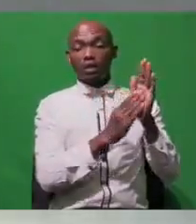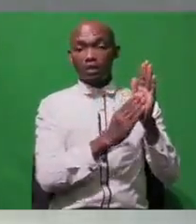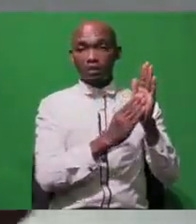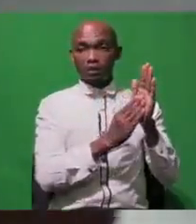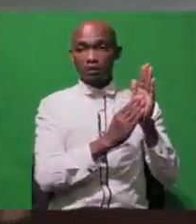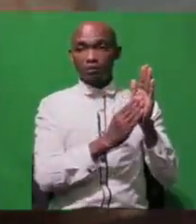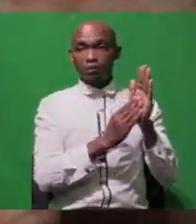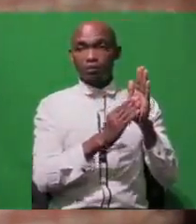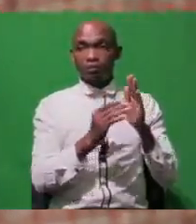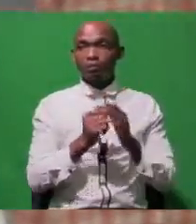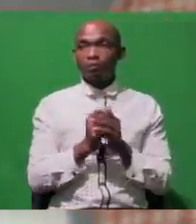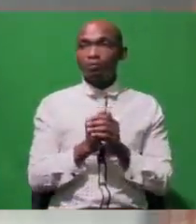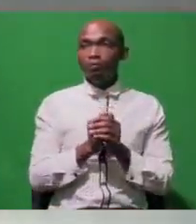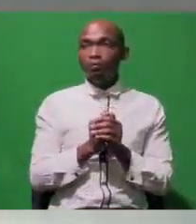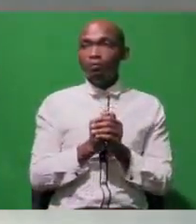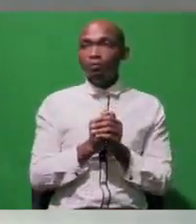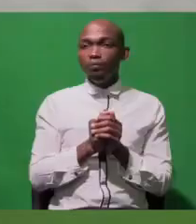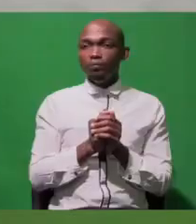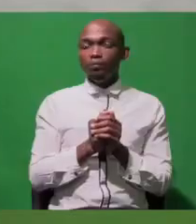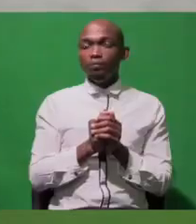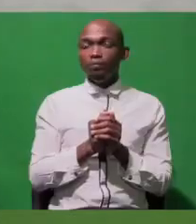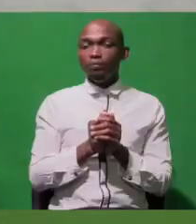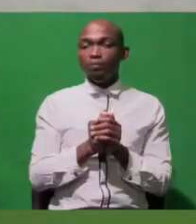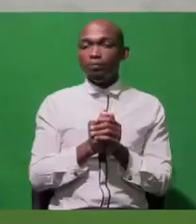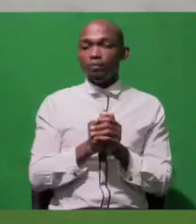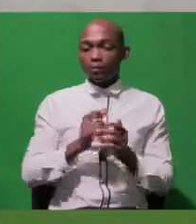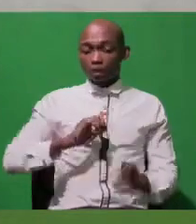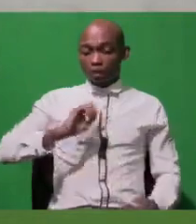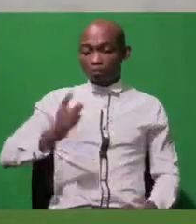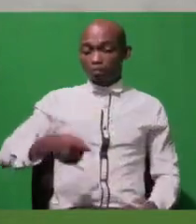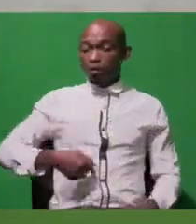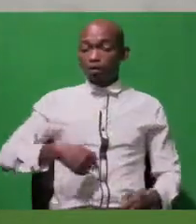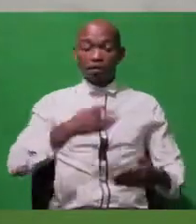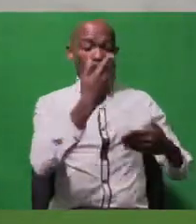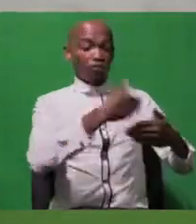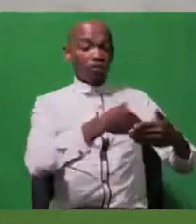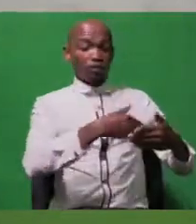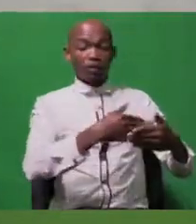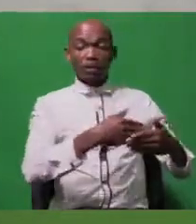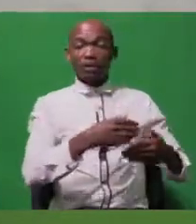Okay. The owner of the trade is Mr. Muhammad.